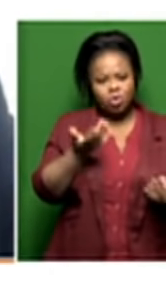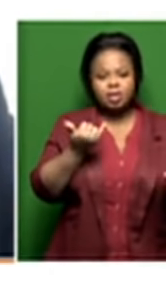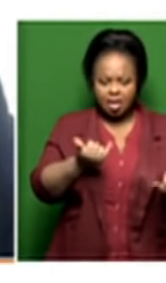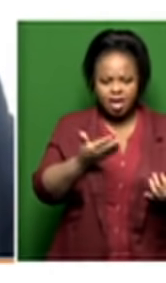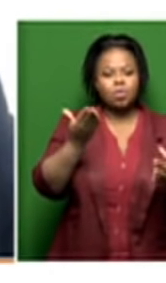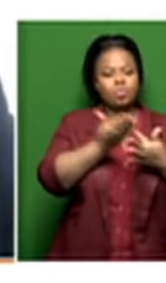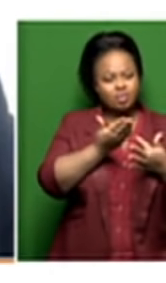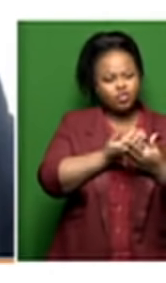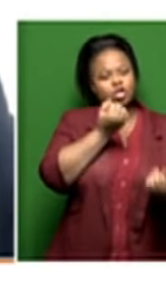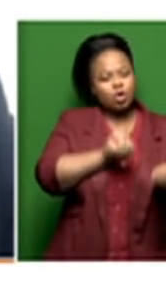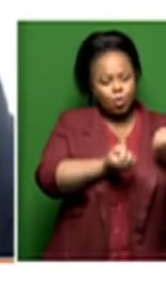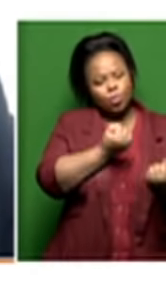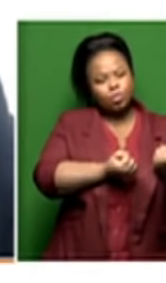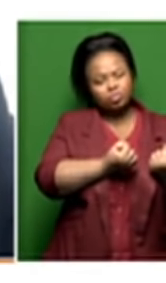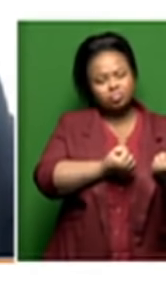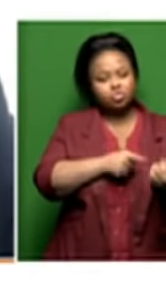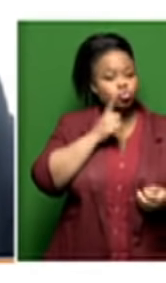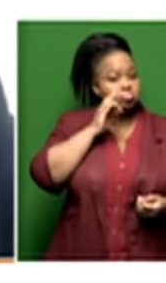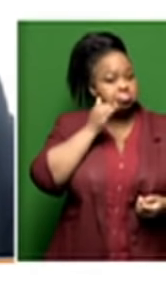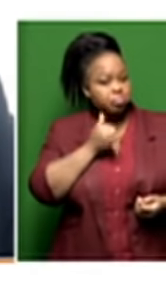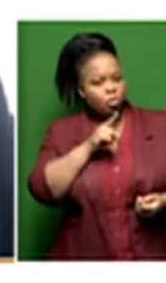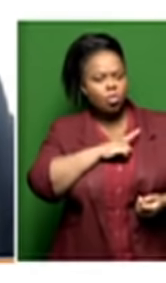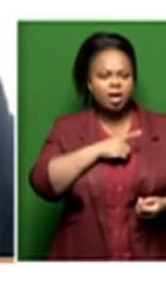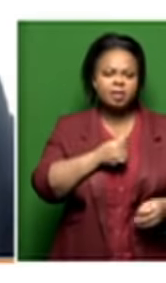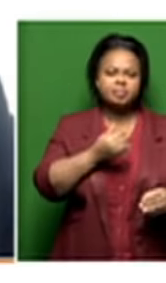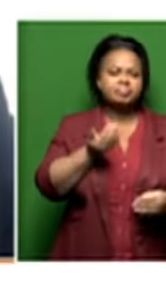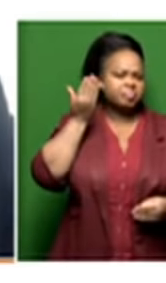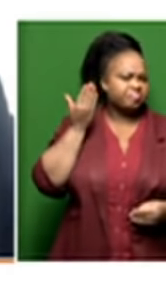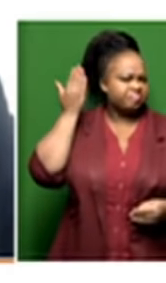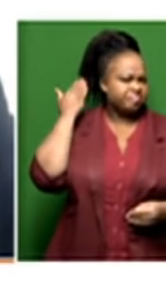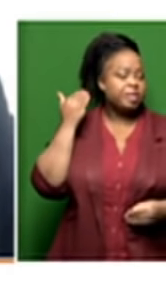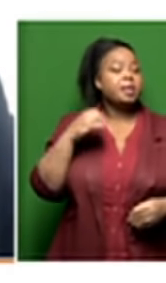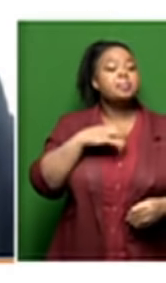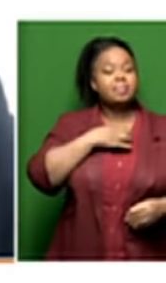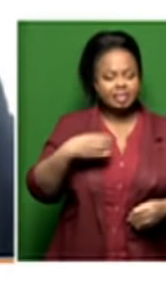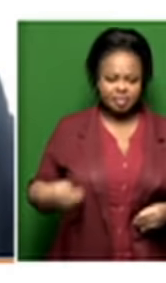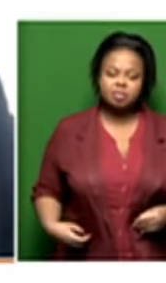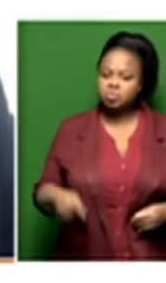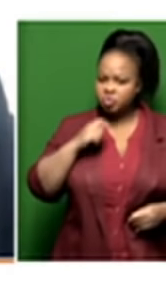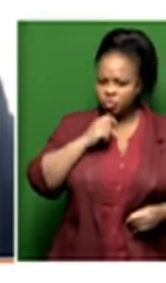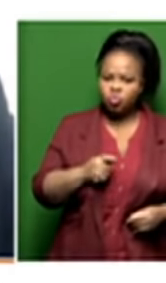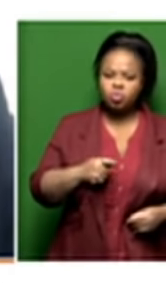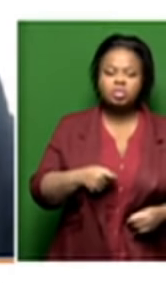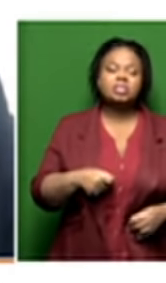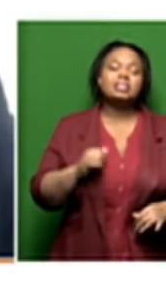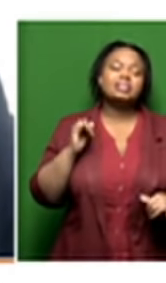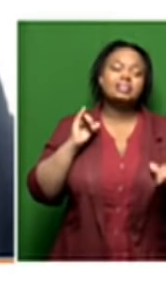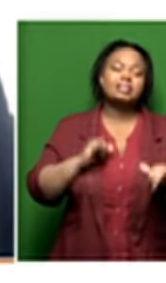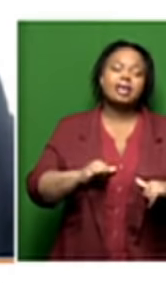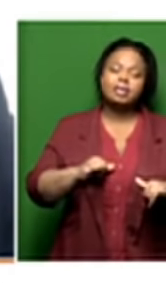the max here, because the former president did, of course, stay until the very last